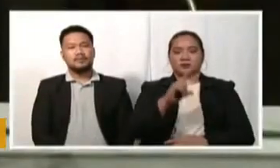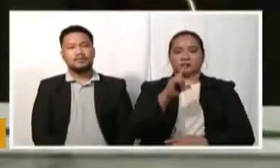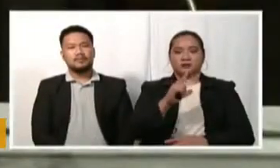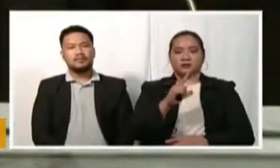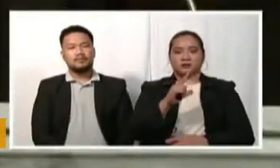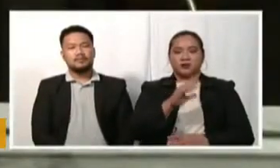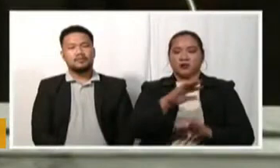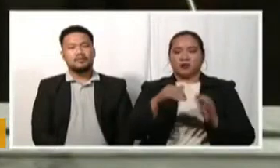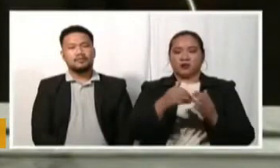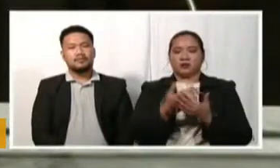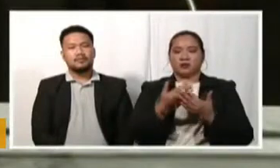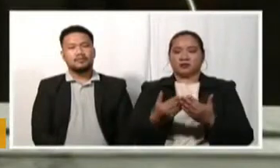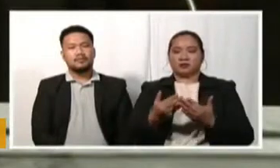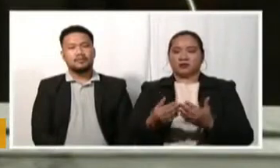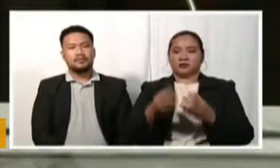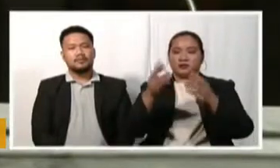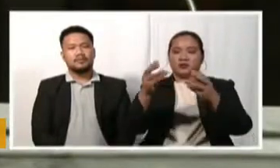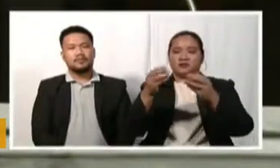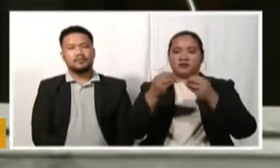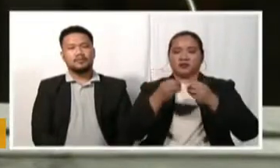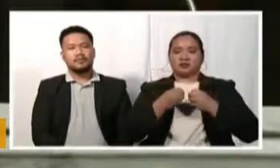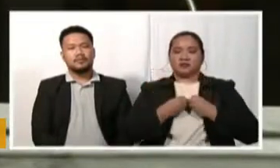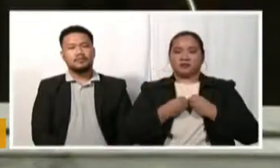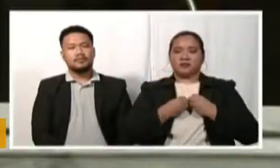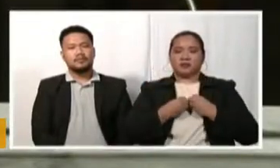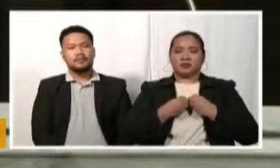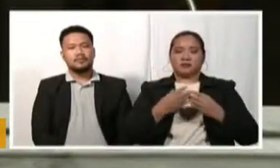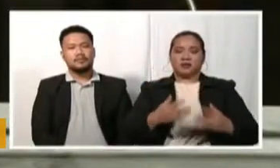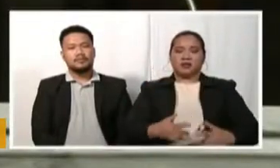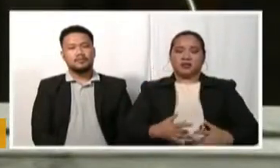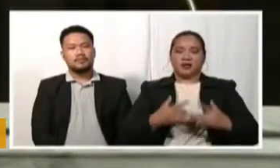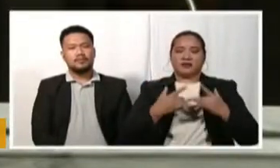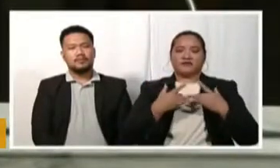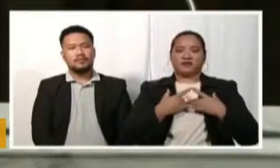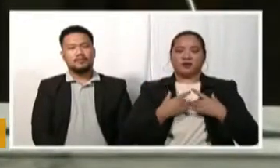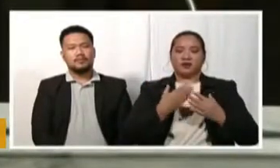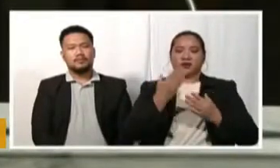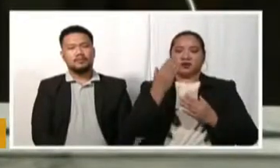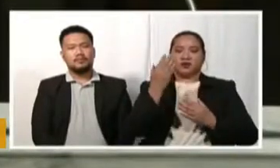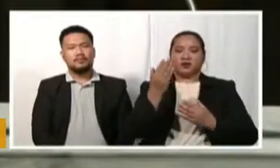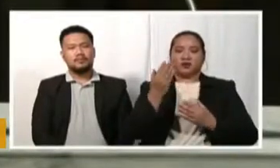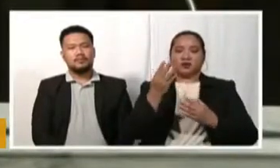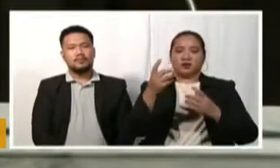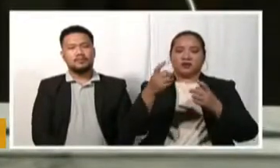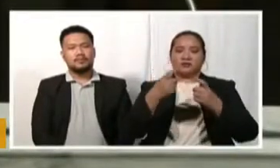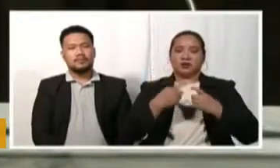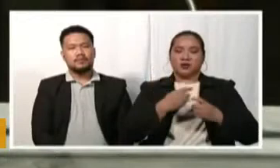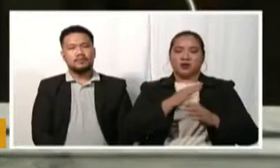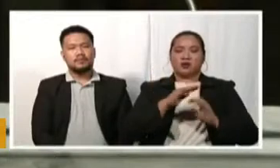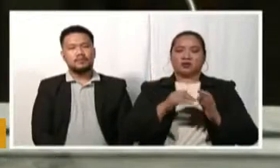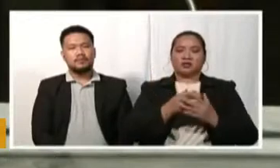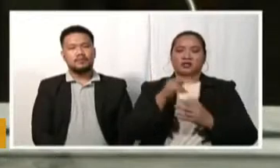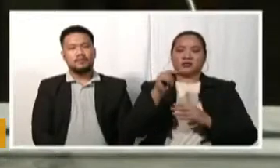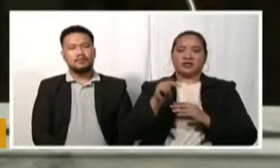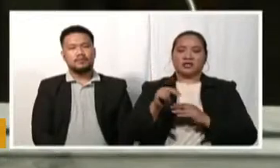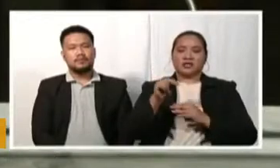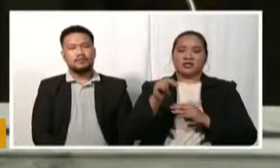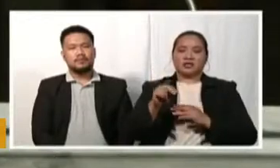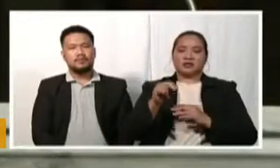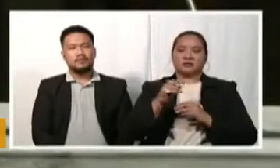Allotted portion and my cup. You it is who hold fast my